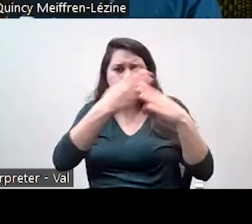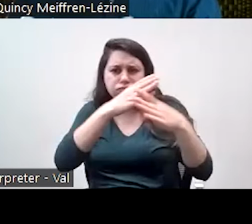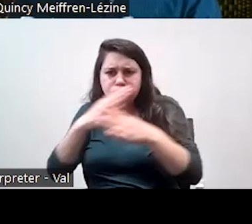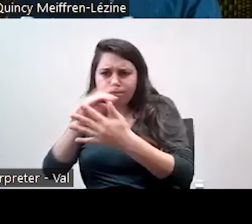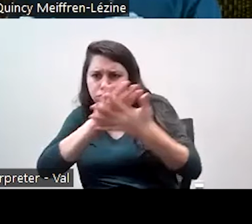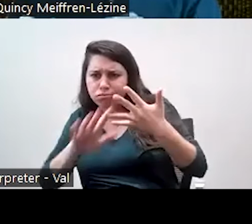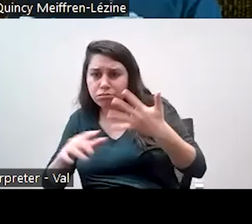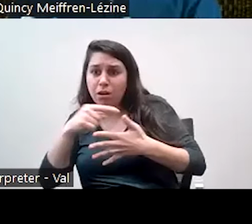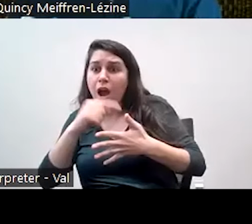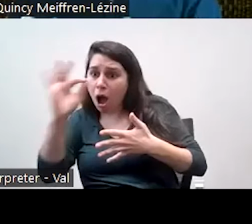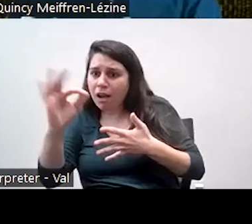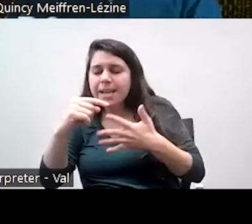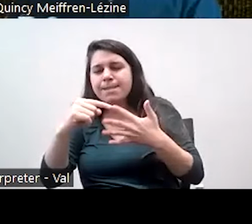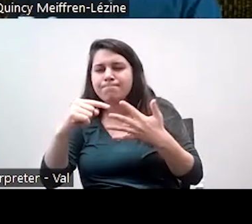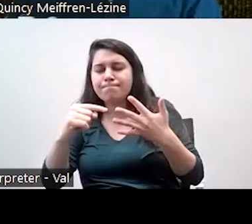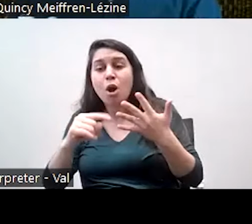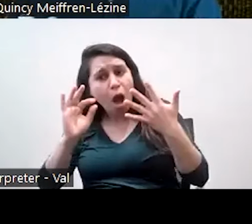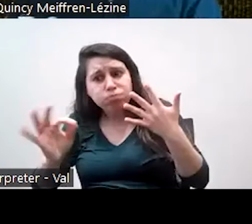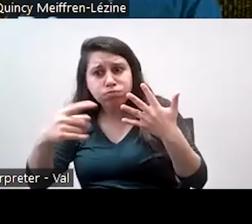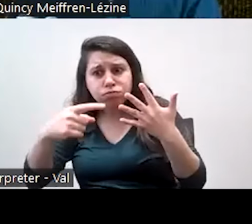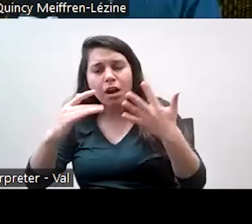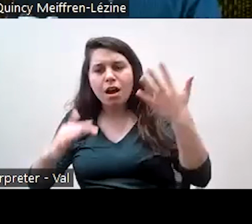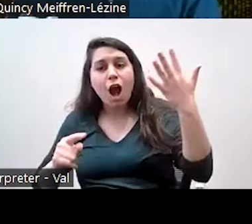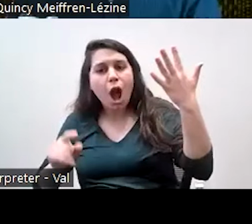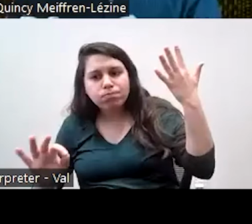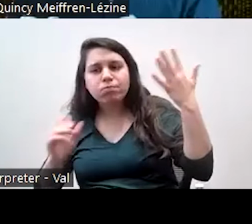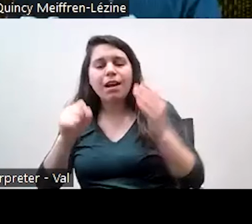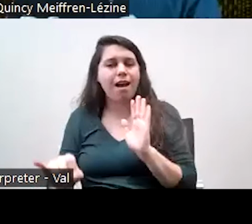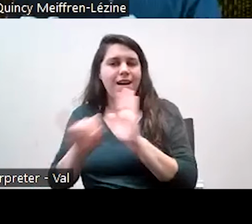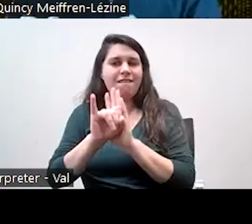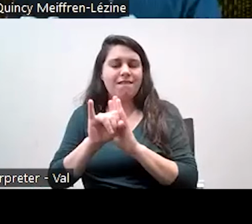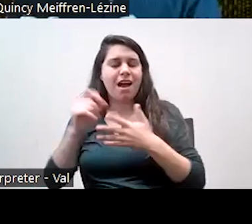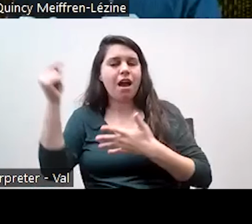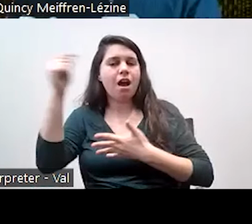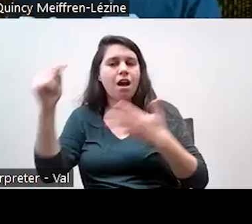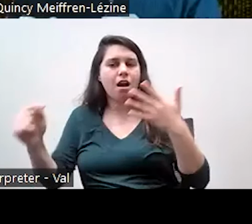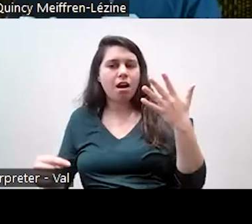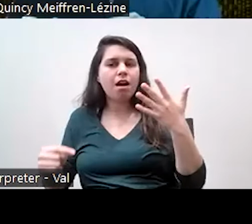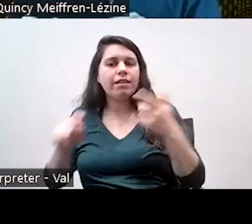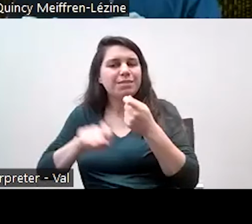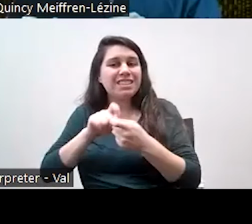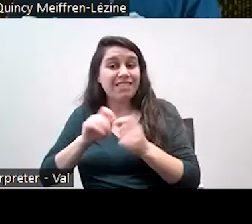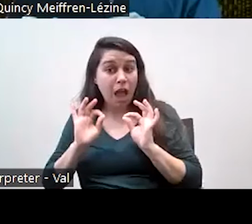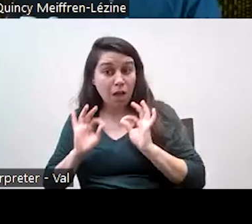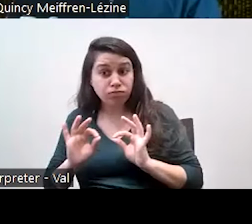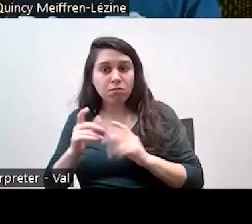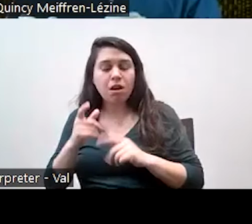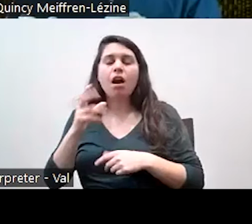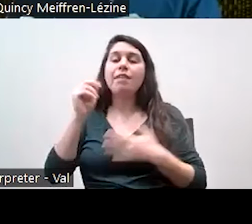aspects where there are lots of challenges. And once you're able to identify where those specific aspects are that are